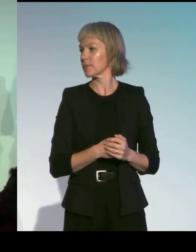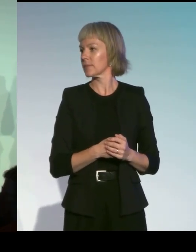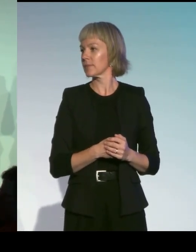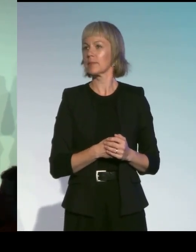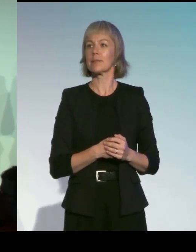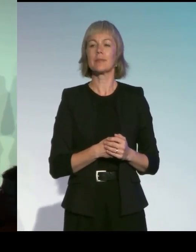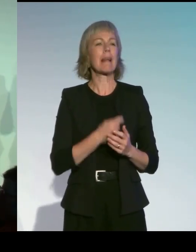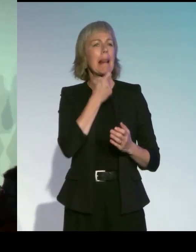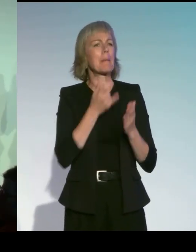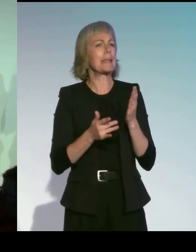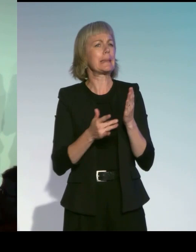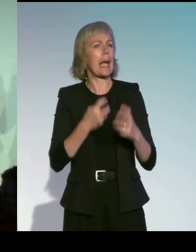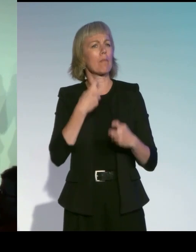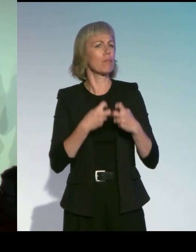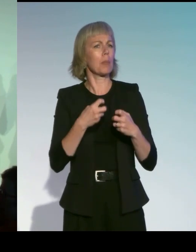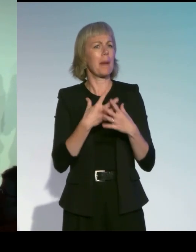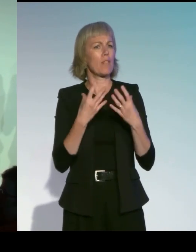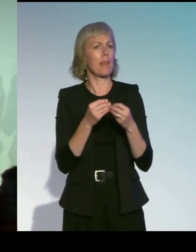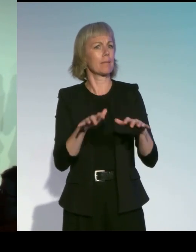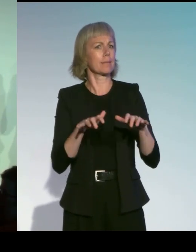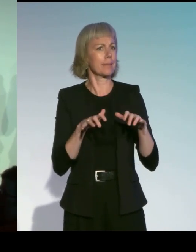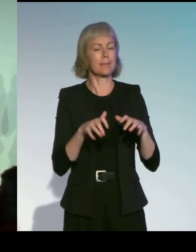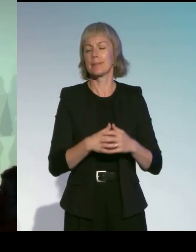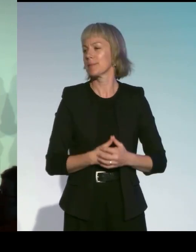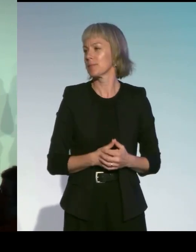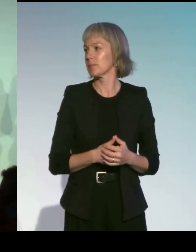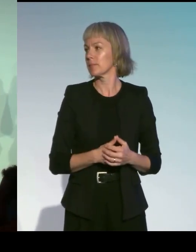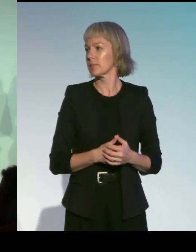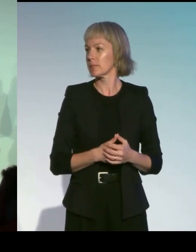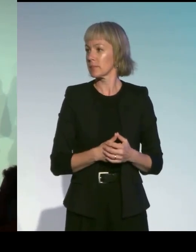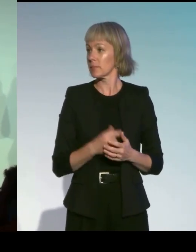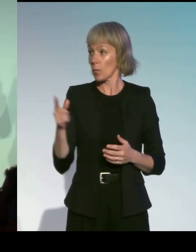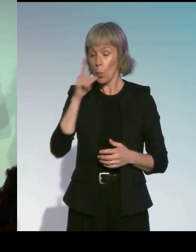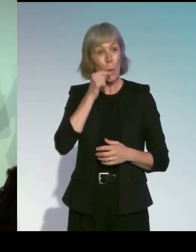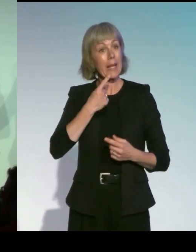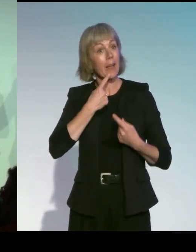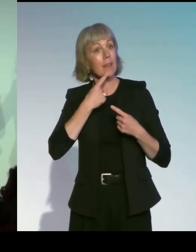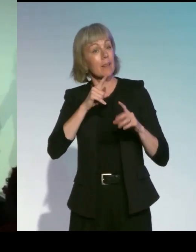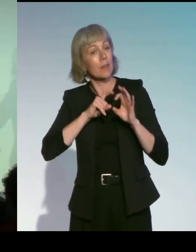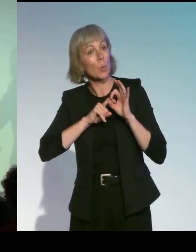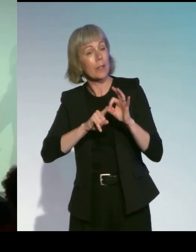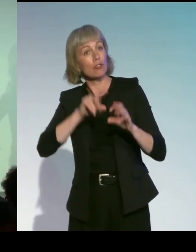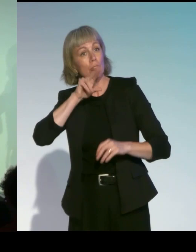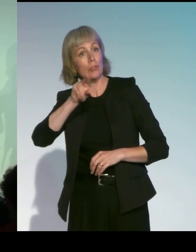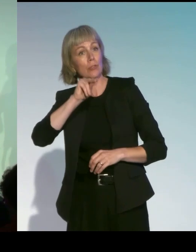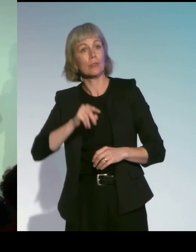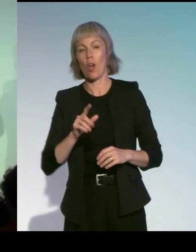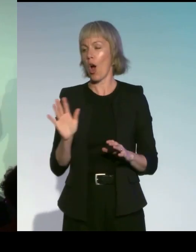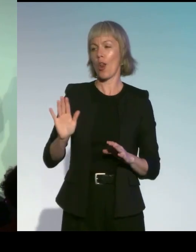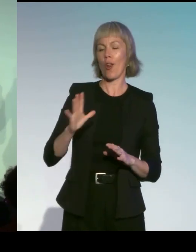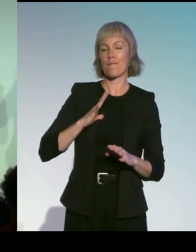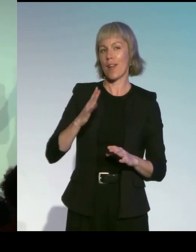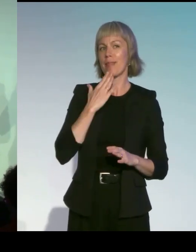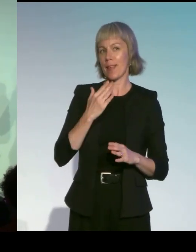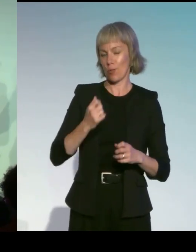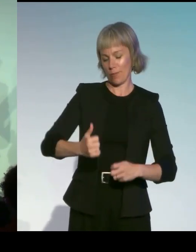Just trying to fix the tech. Okay, great, no worries. You want us to ask our questions out loud? Yeah. We have them up now, but